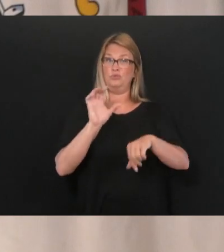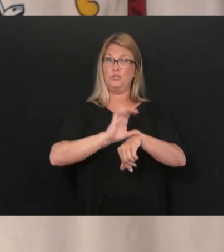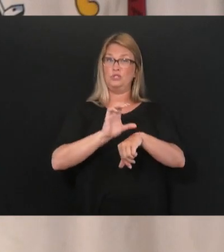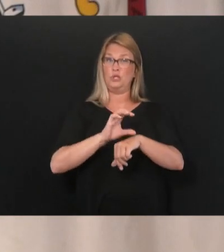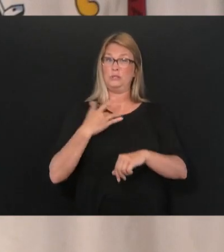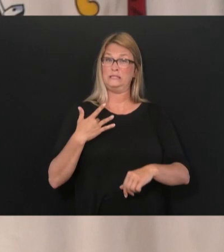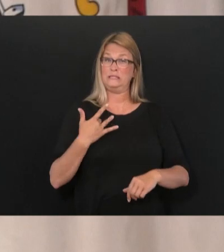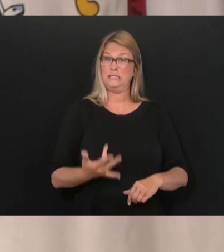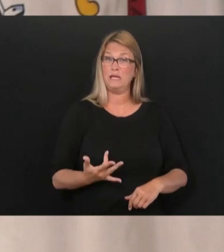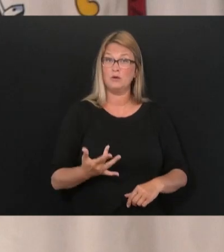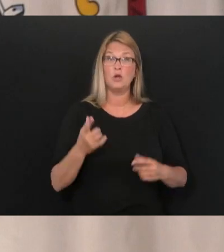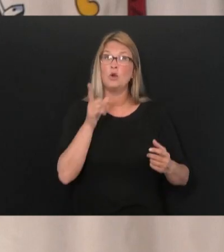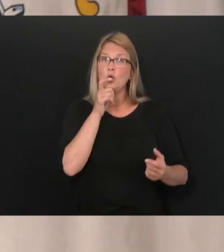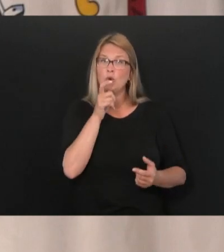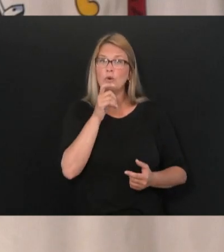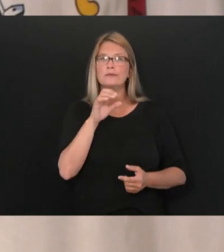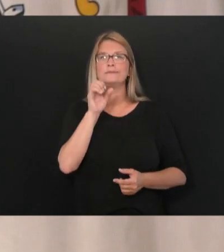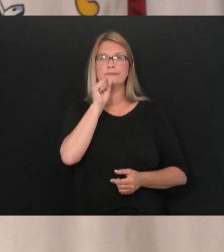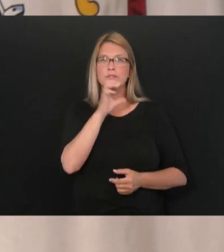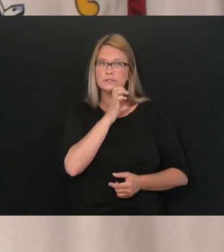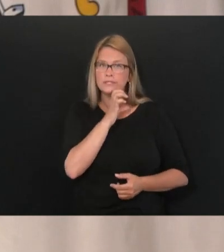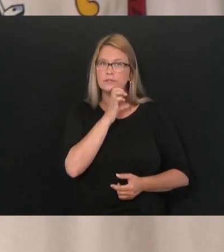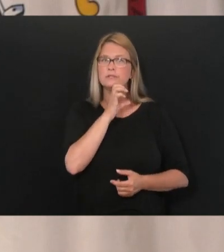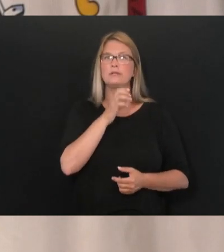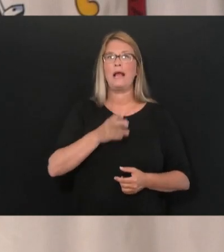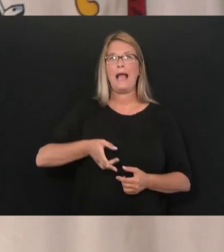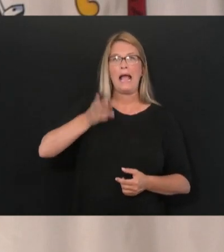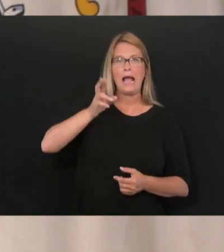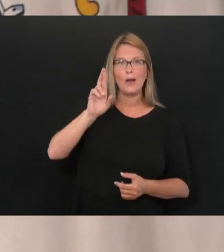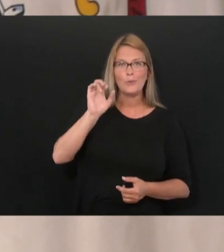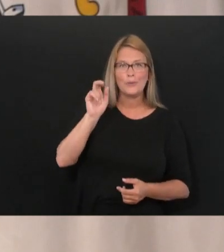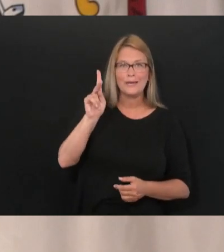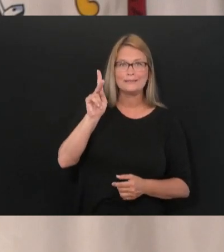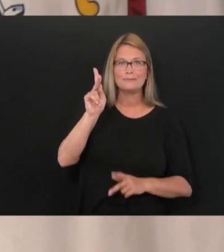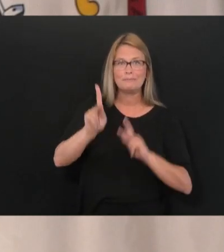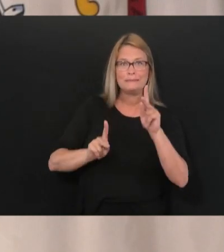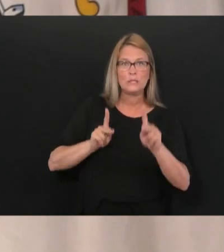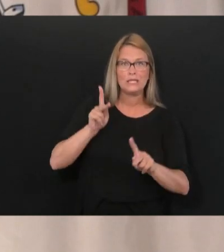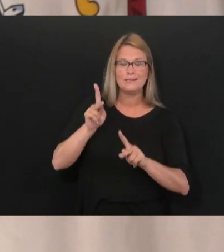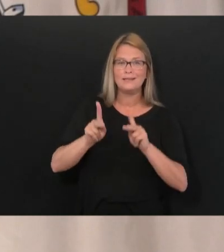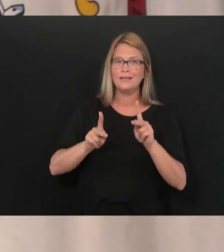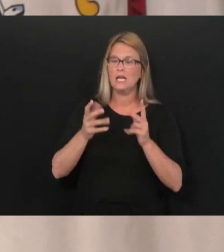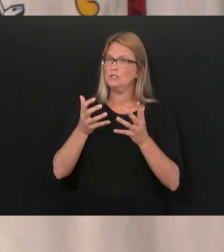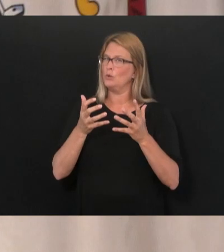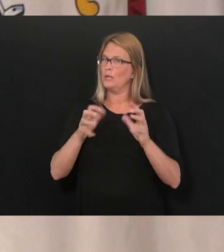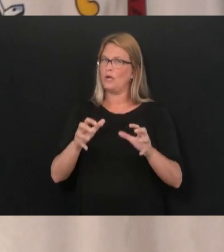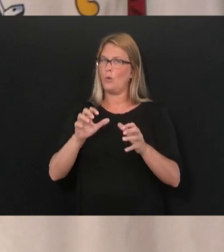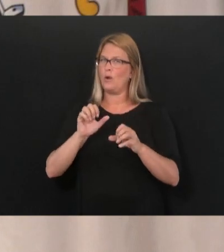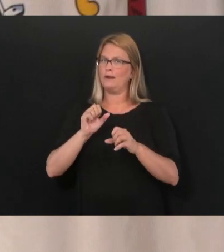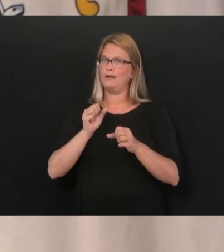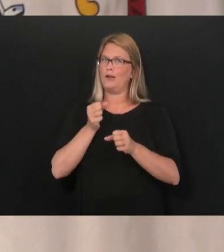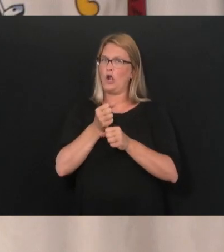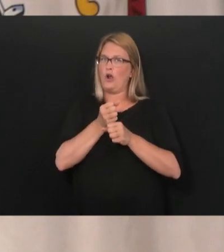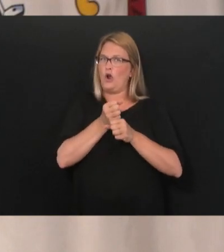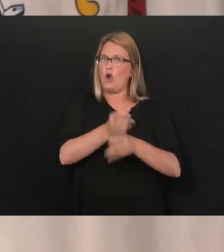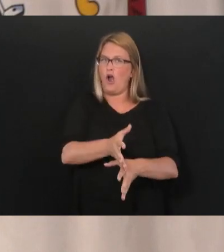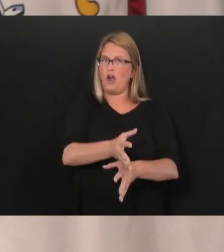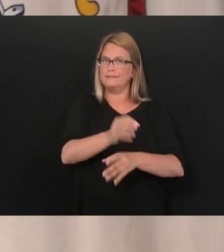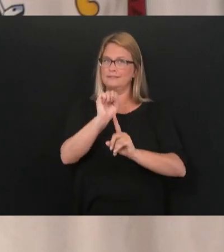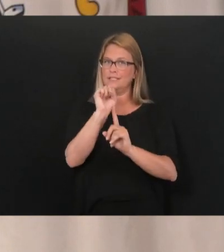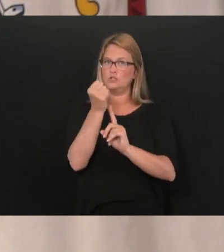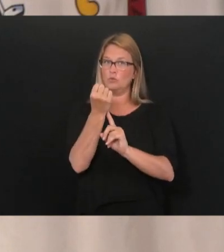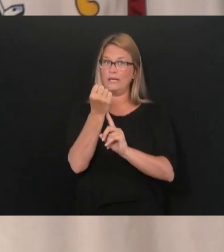and being the most vulnerable of all, we surely don't want to get in a situation to where we're